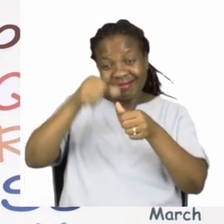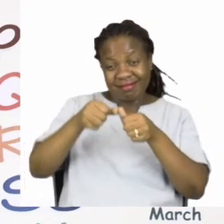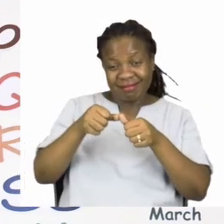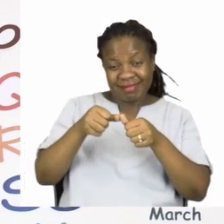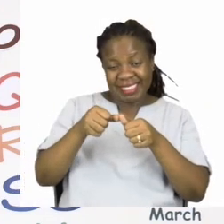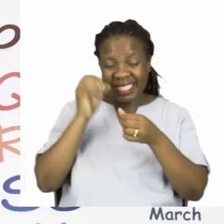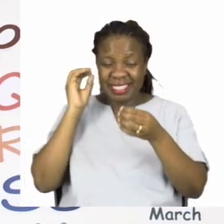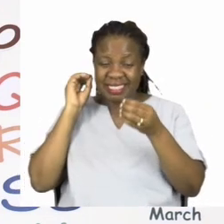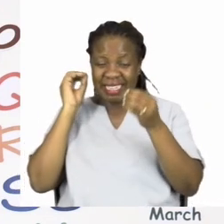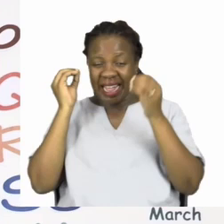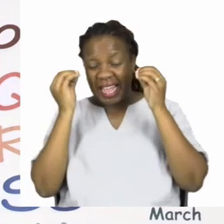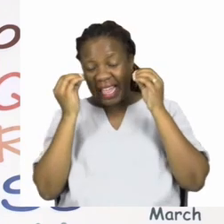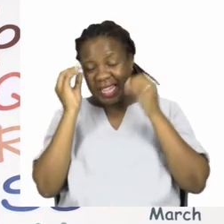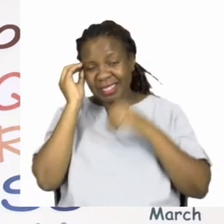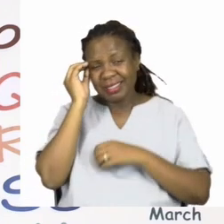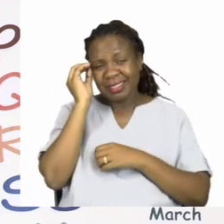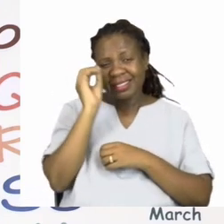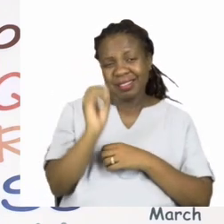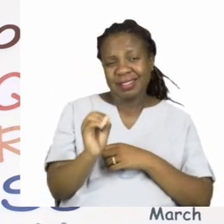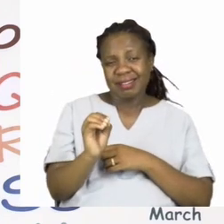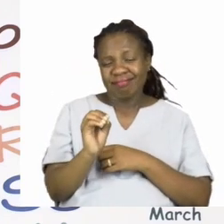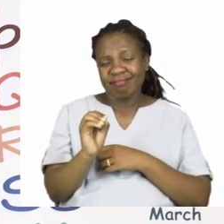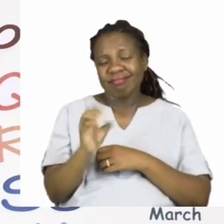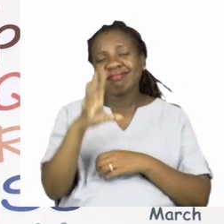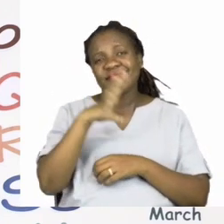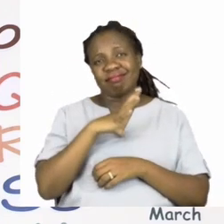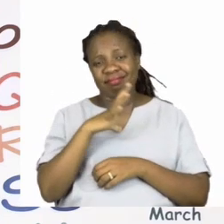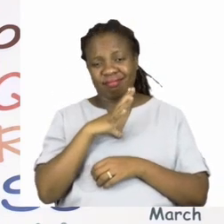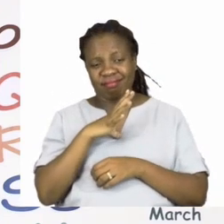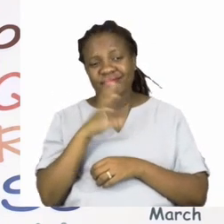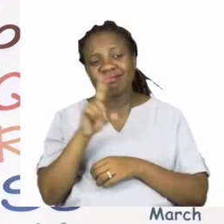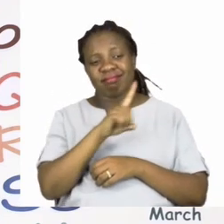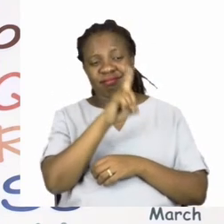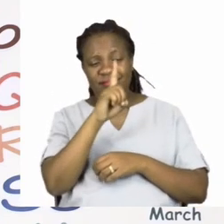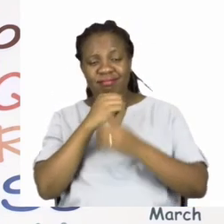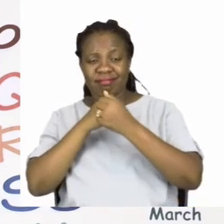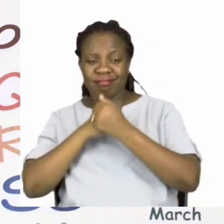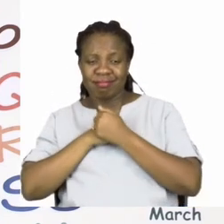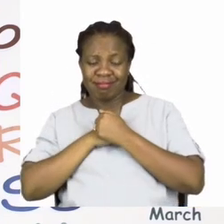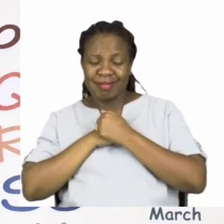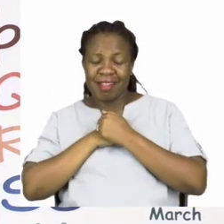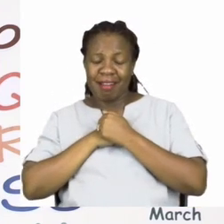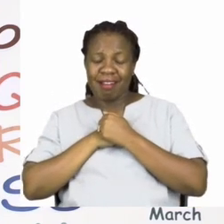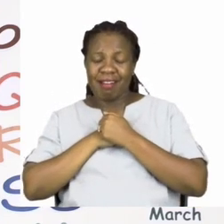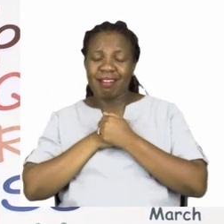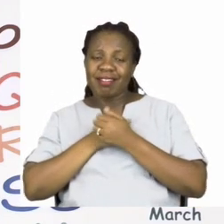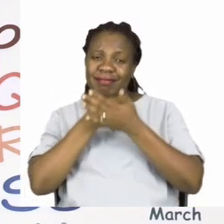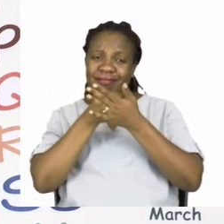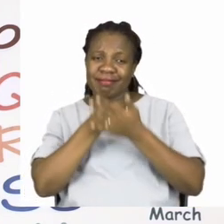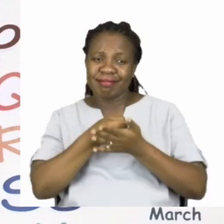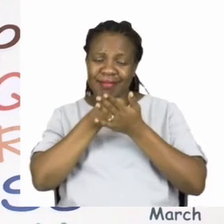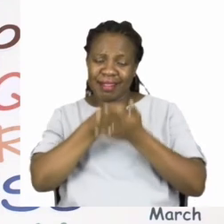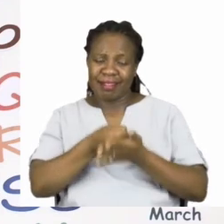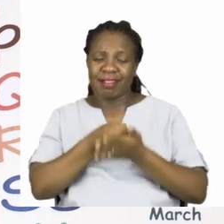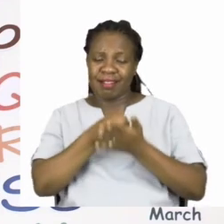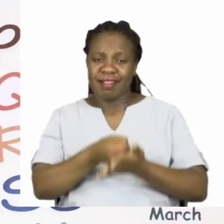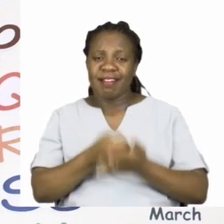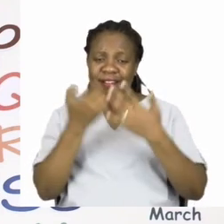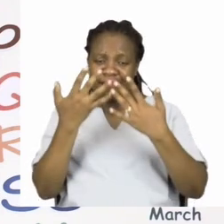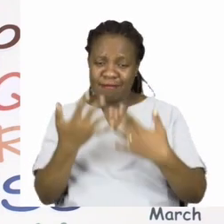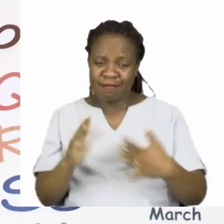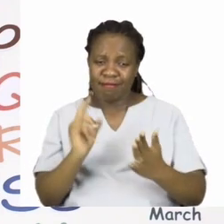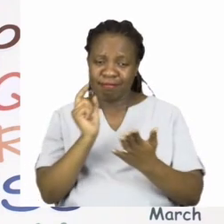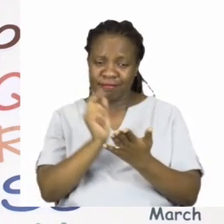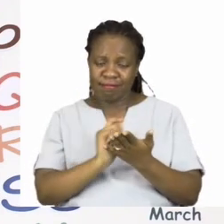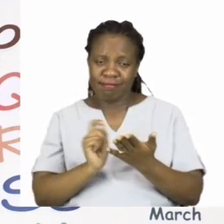about, it's okay to ask an adult for help, but please try and finish all your exercises by yourself. So